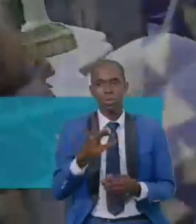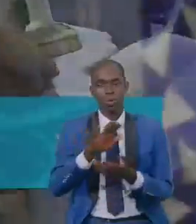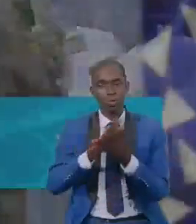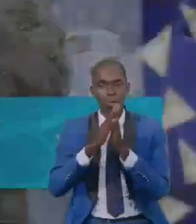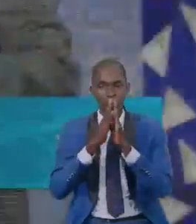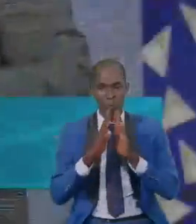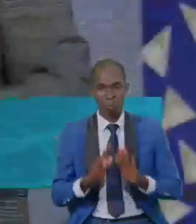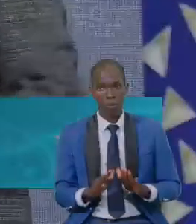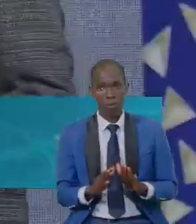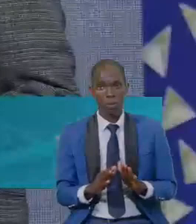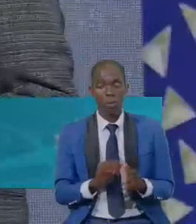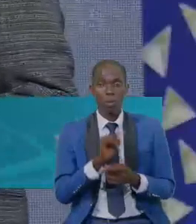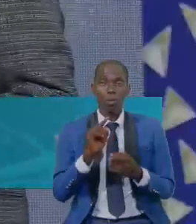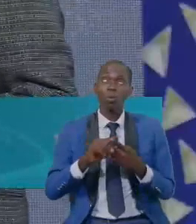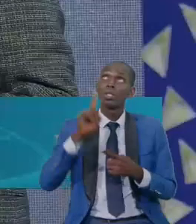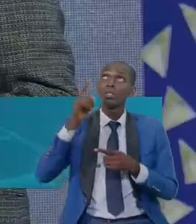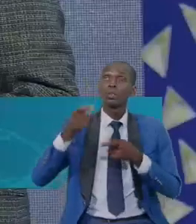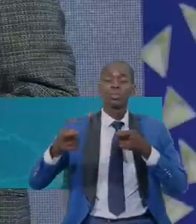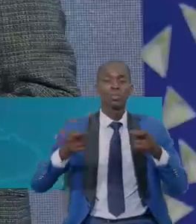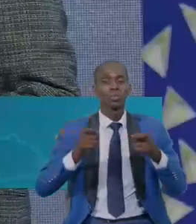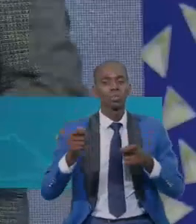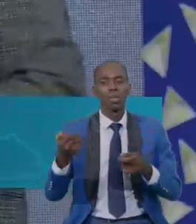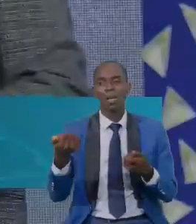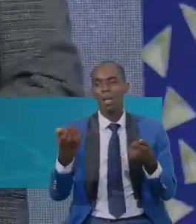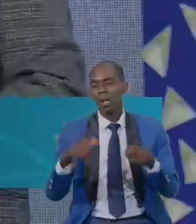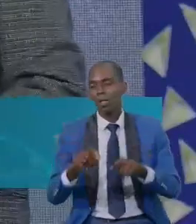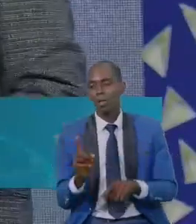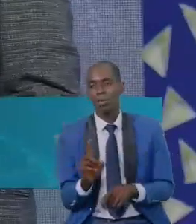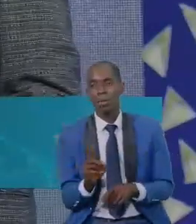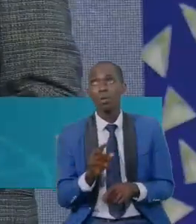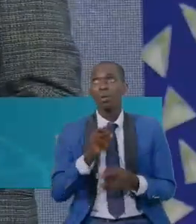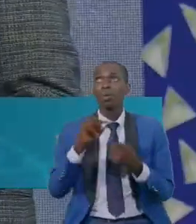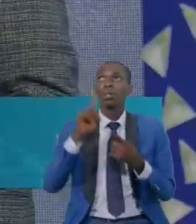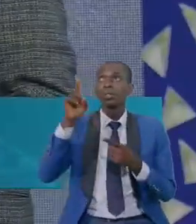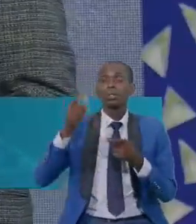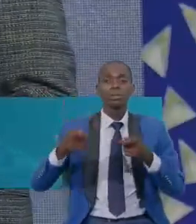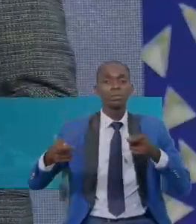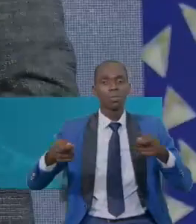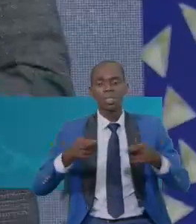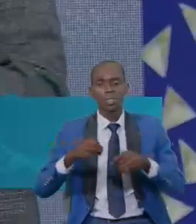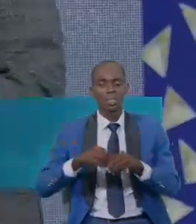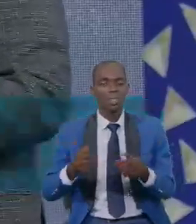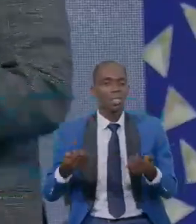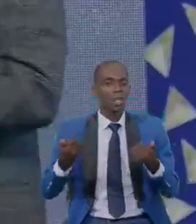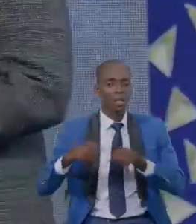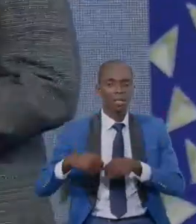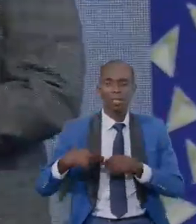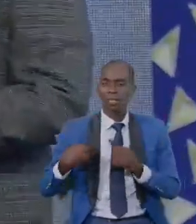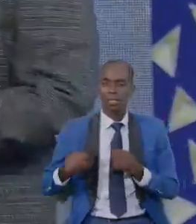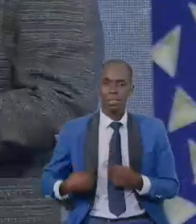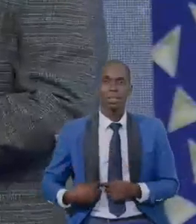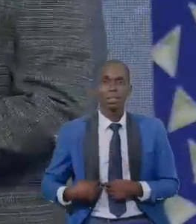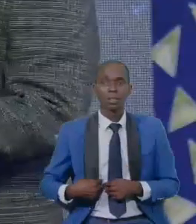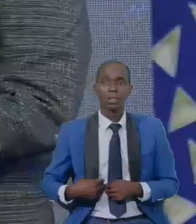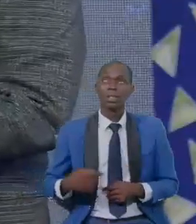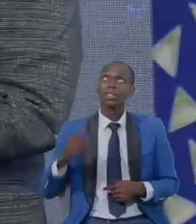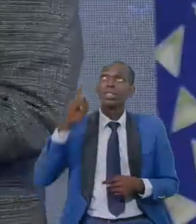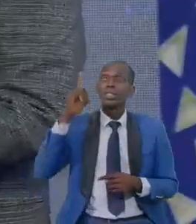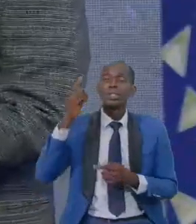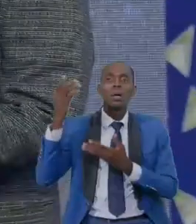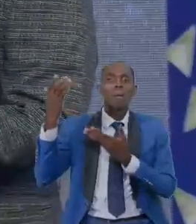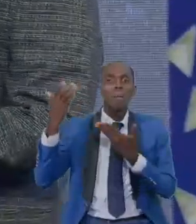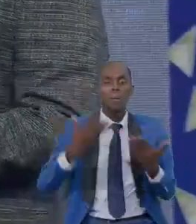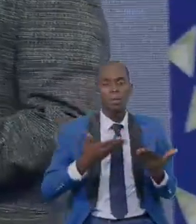When he rules anywhere, when he reigns in any heart, he brings the goodness